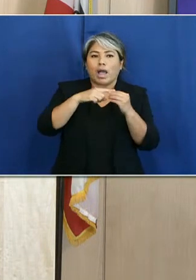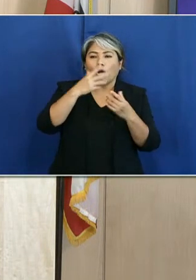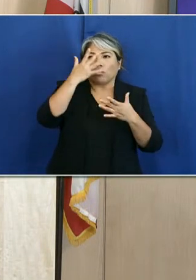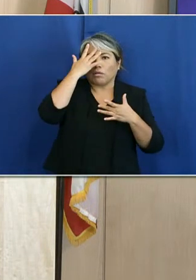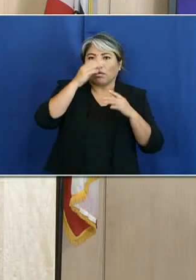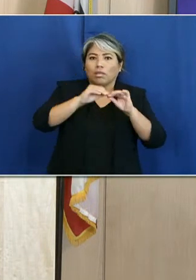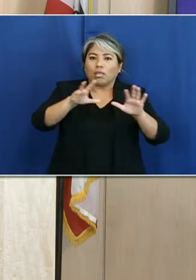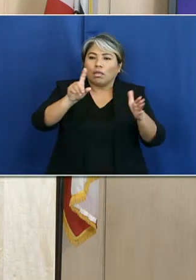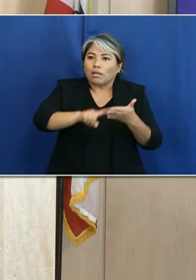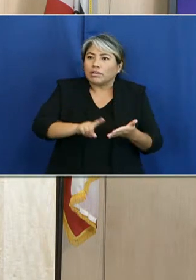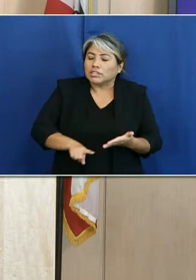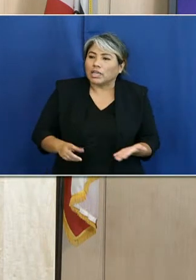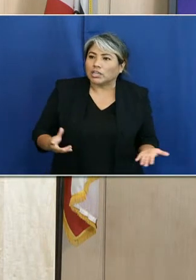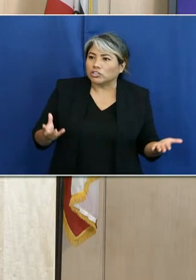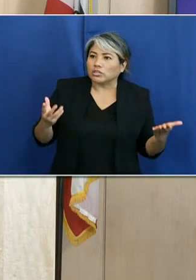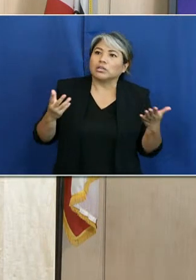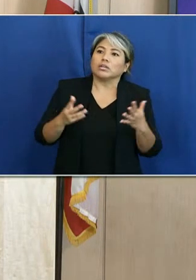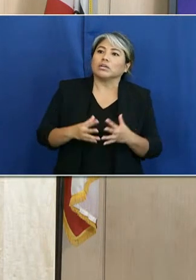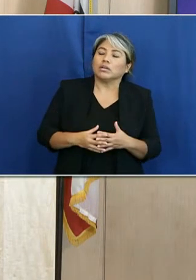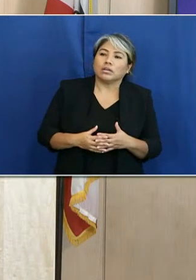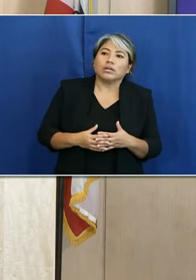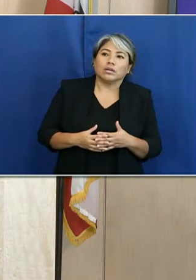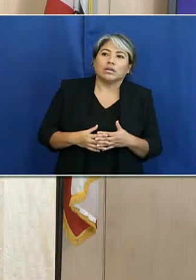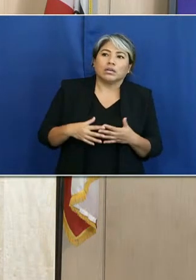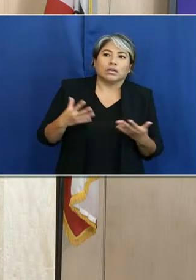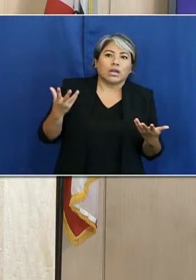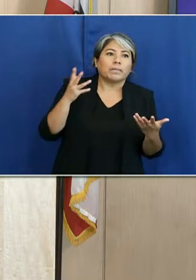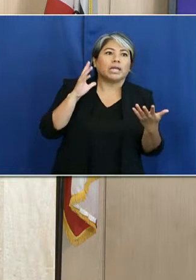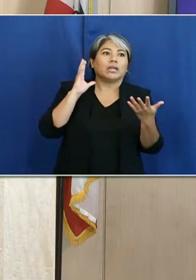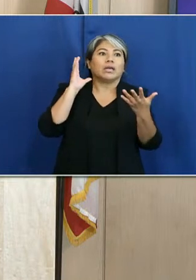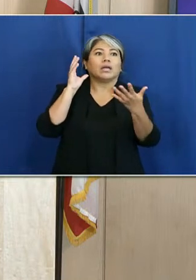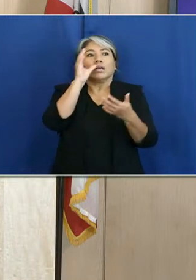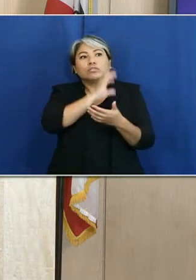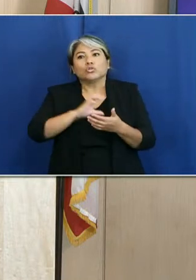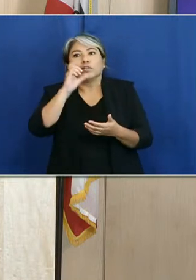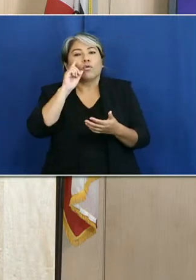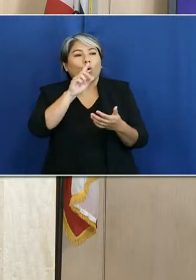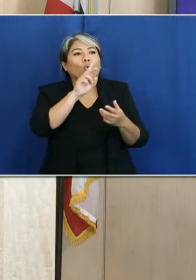epidemiological investigation and chasing down those contacts in terms of